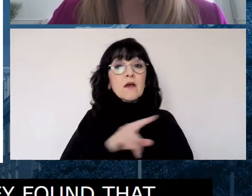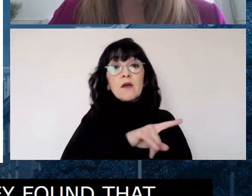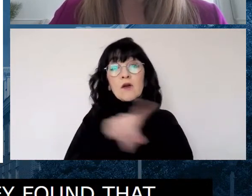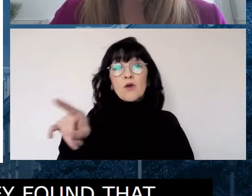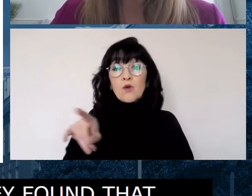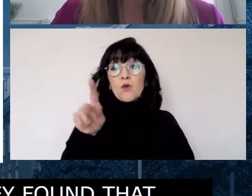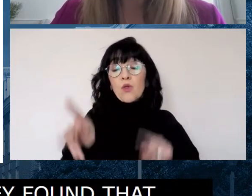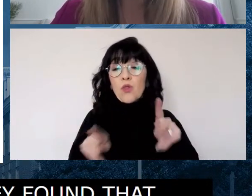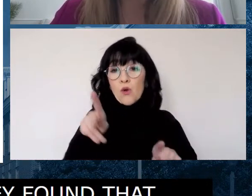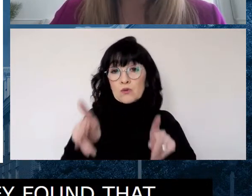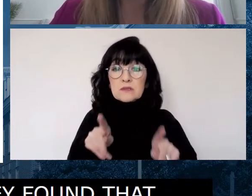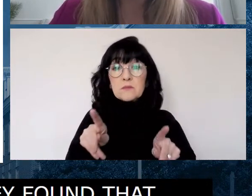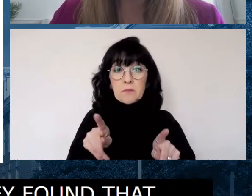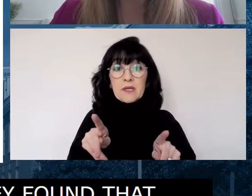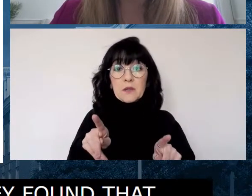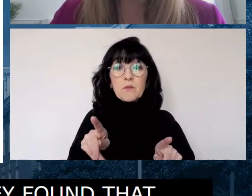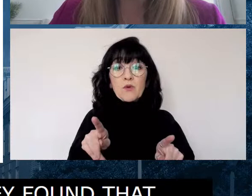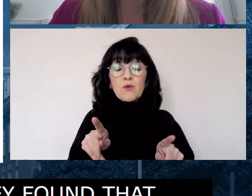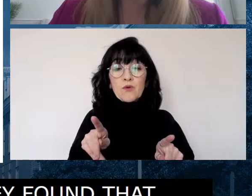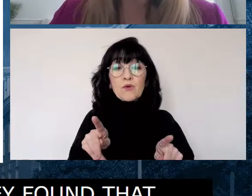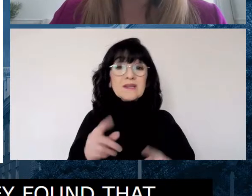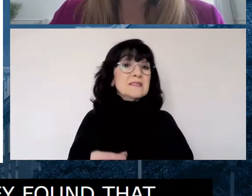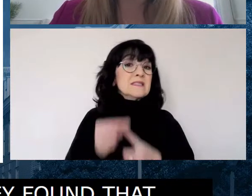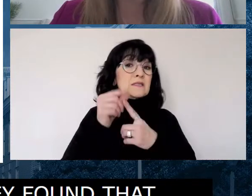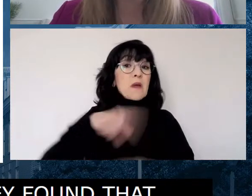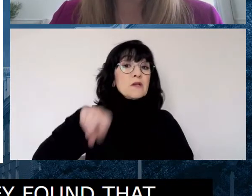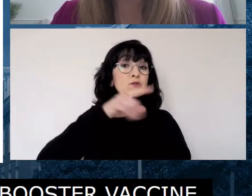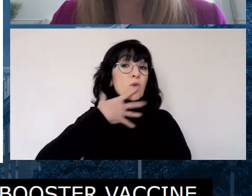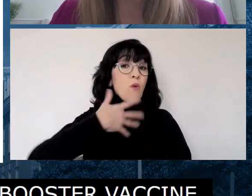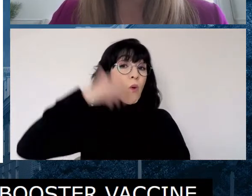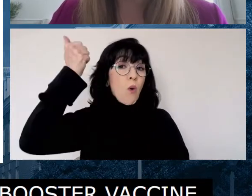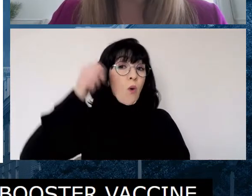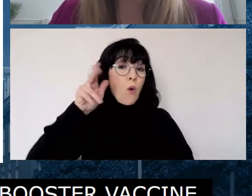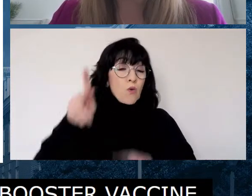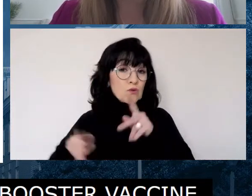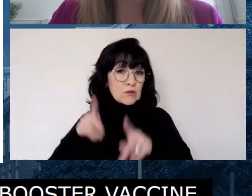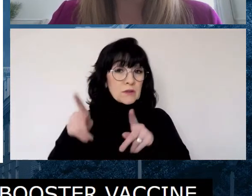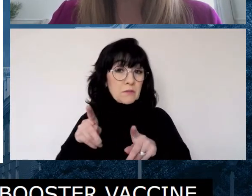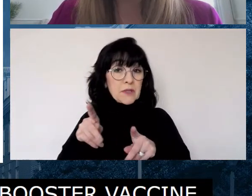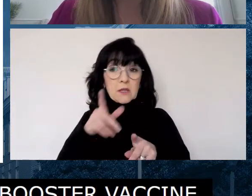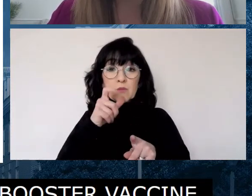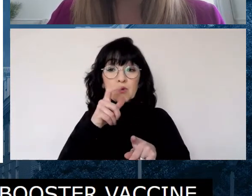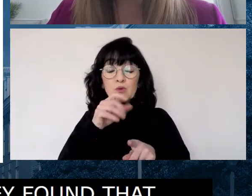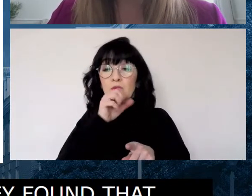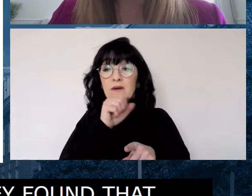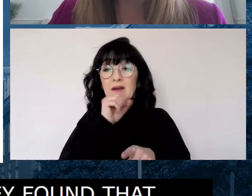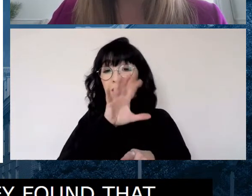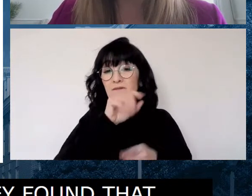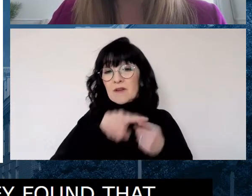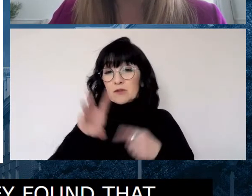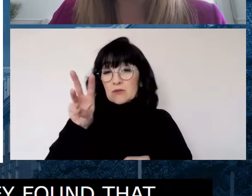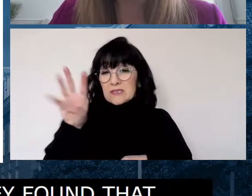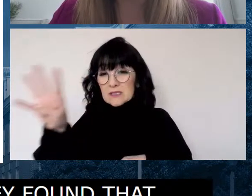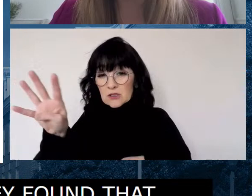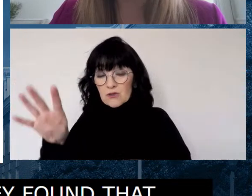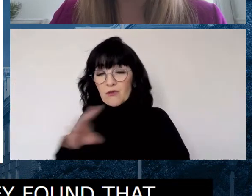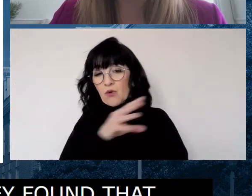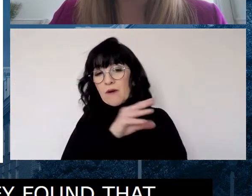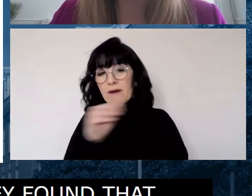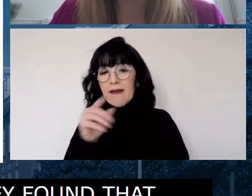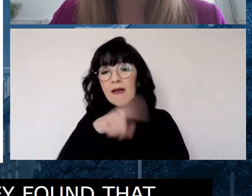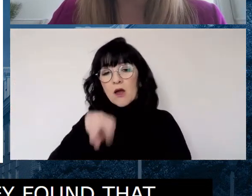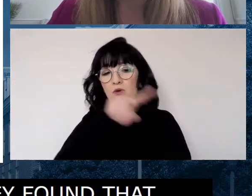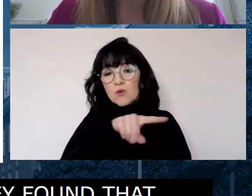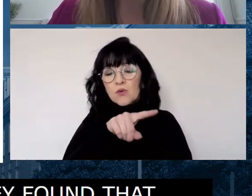recipients, especially among older individuals, so those aged 50 to 64 and those aged 64